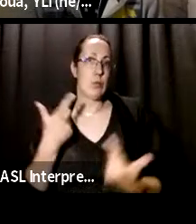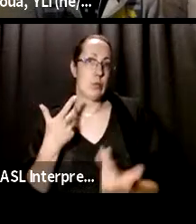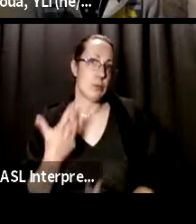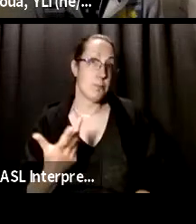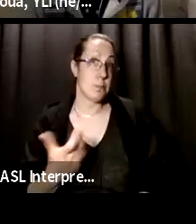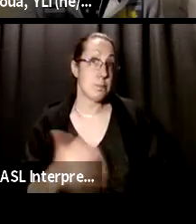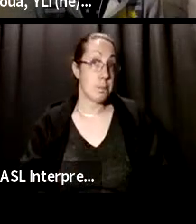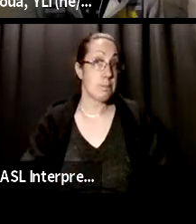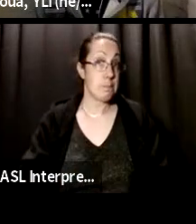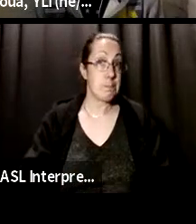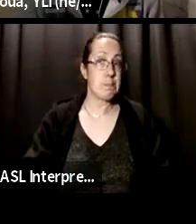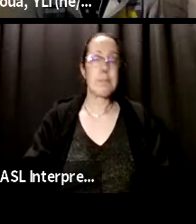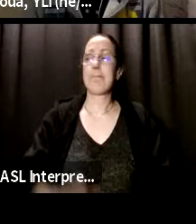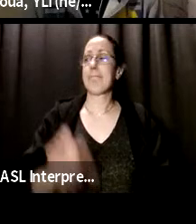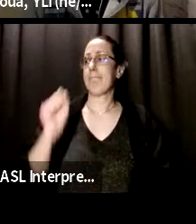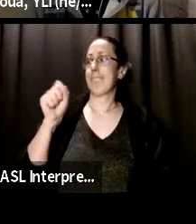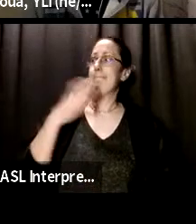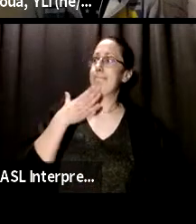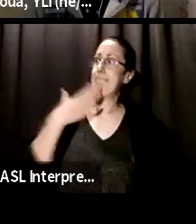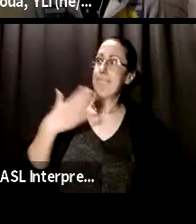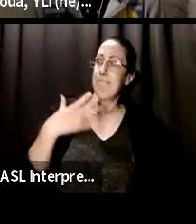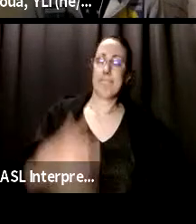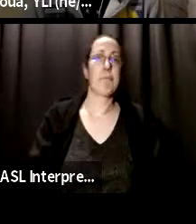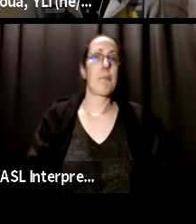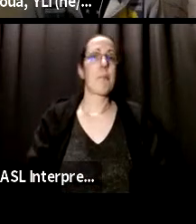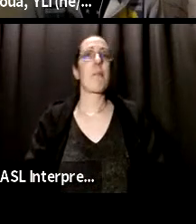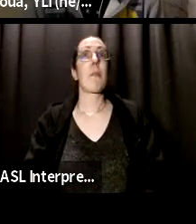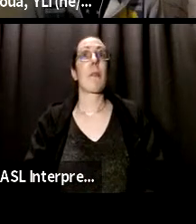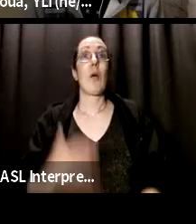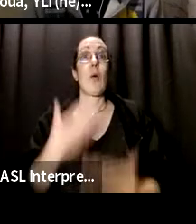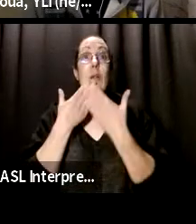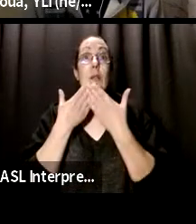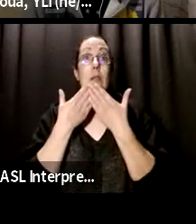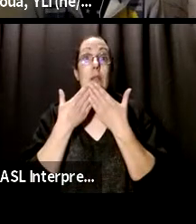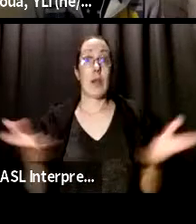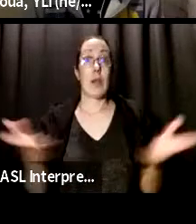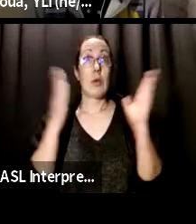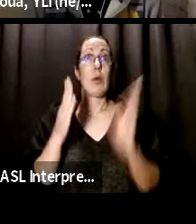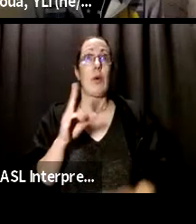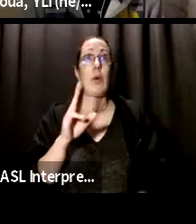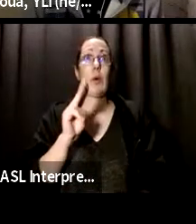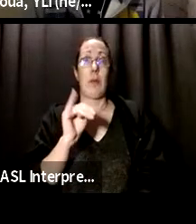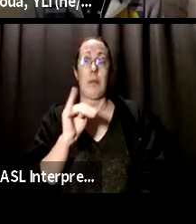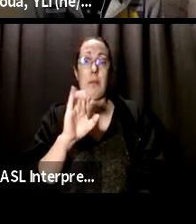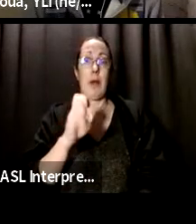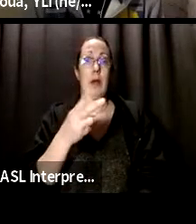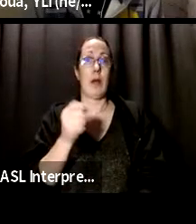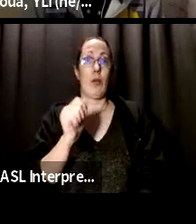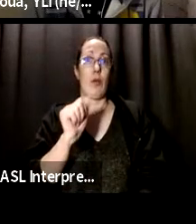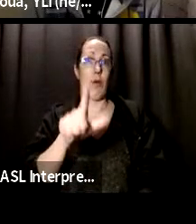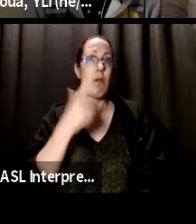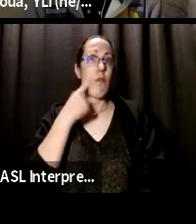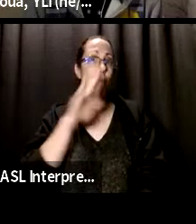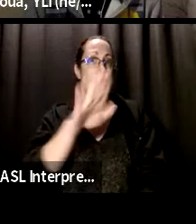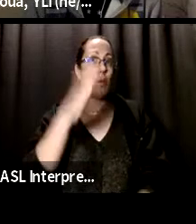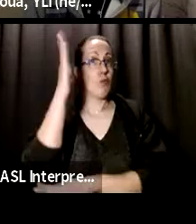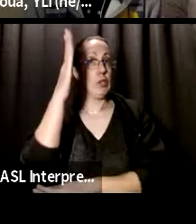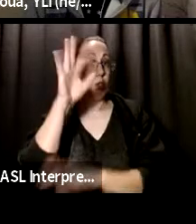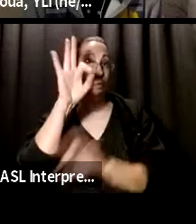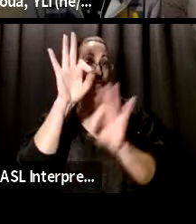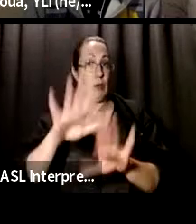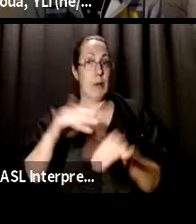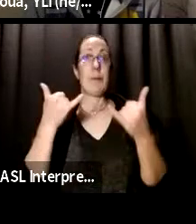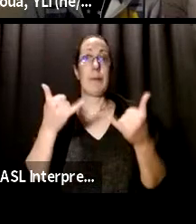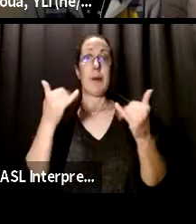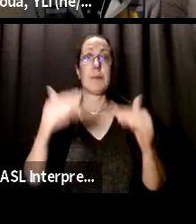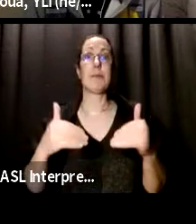Yes, thank you. So thank you all. Thank you, Michael, for your presentation. That was great. So now let's move on to